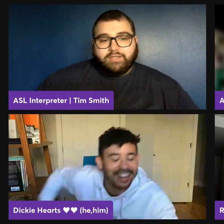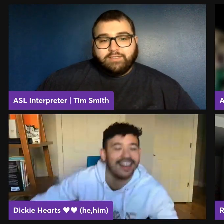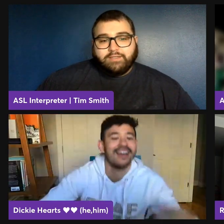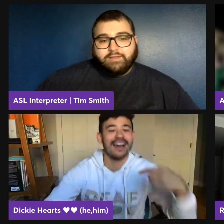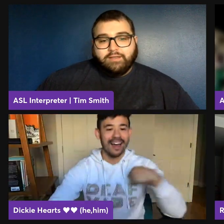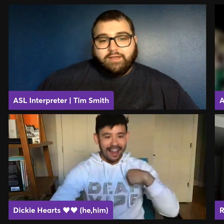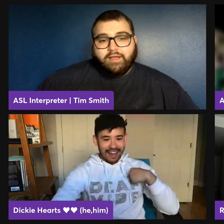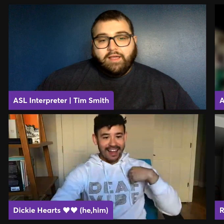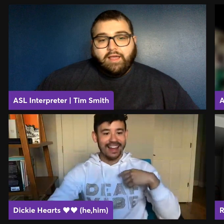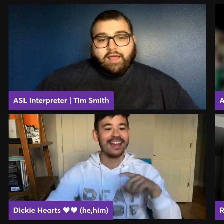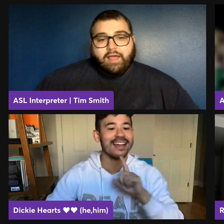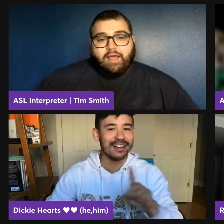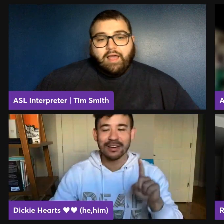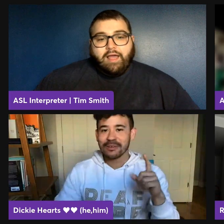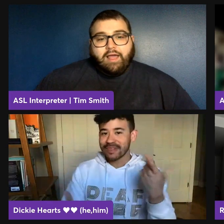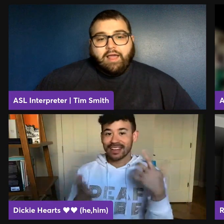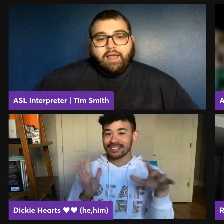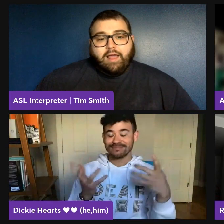my chest.